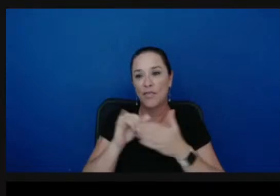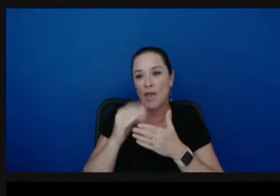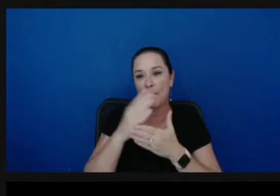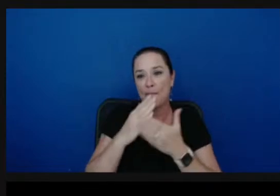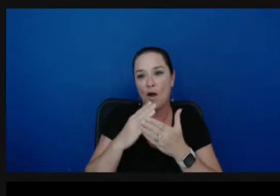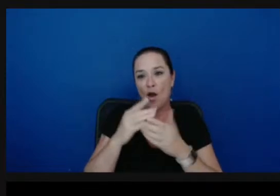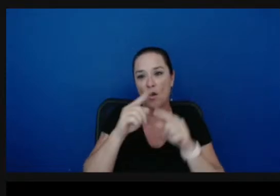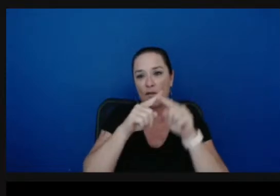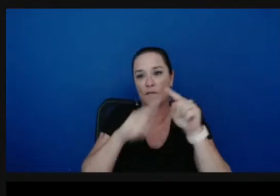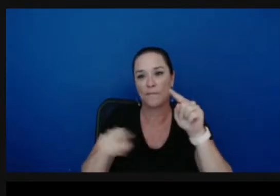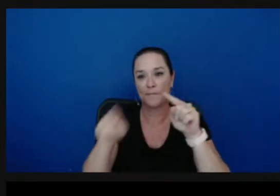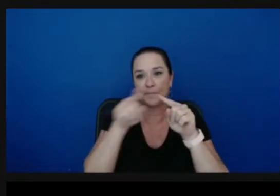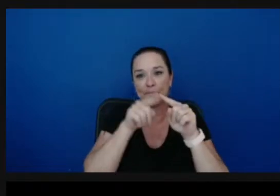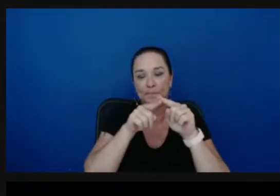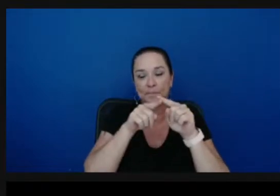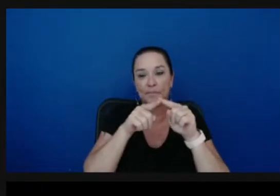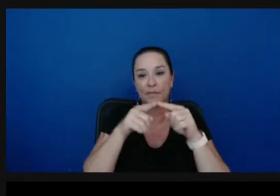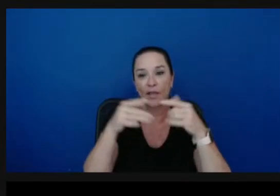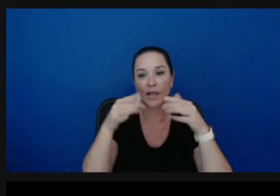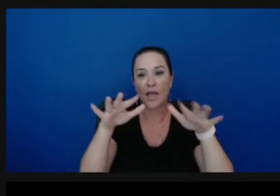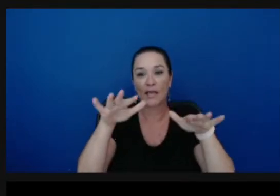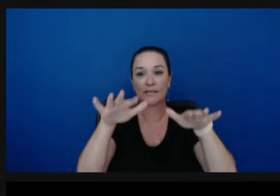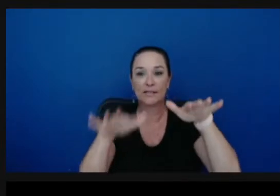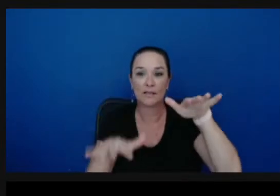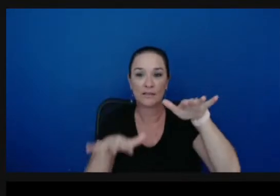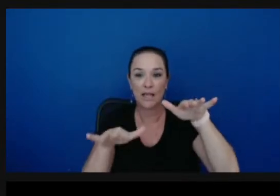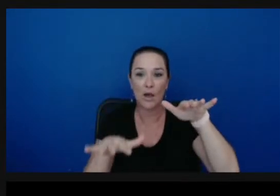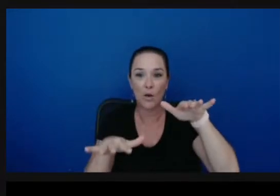here has sunk down,